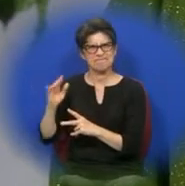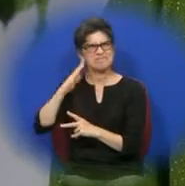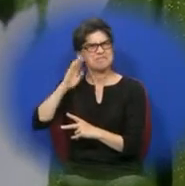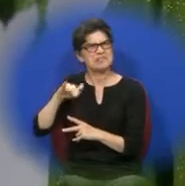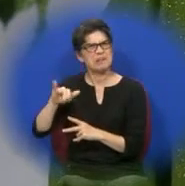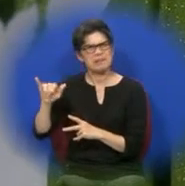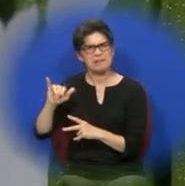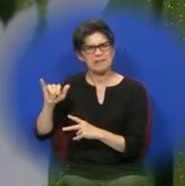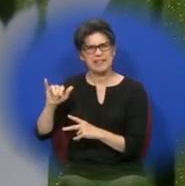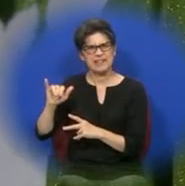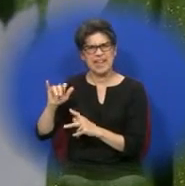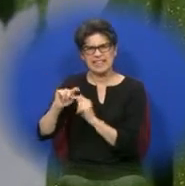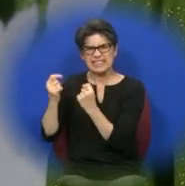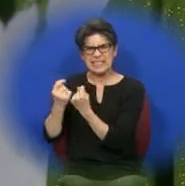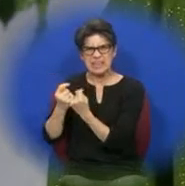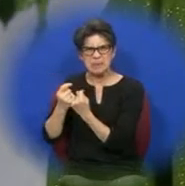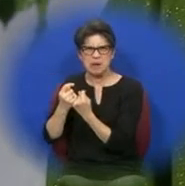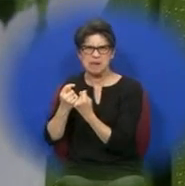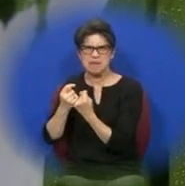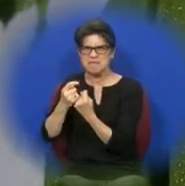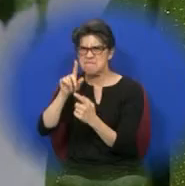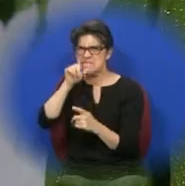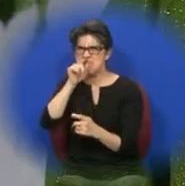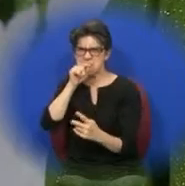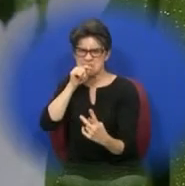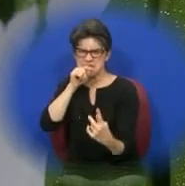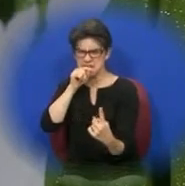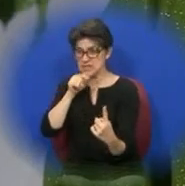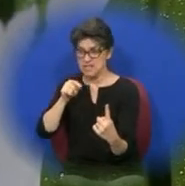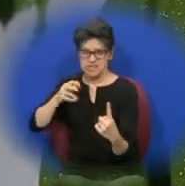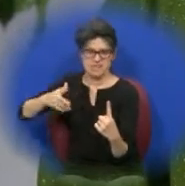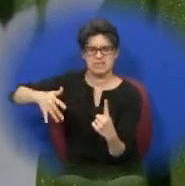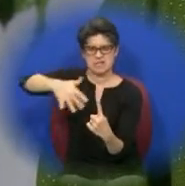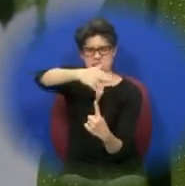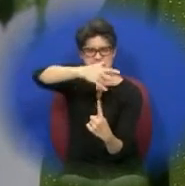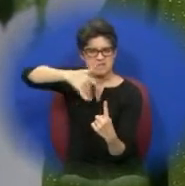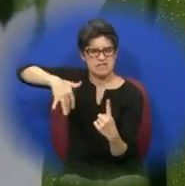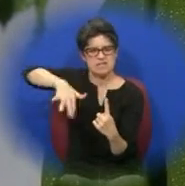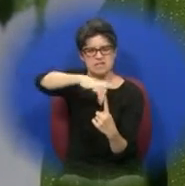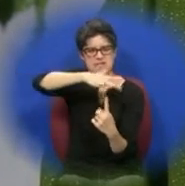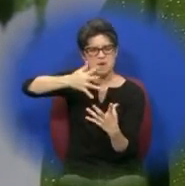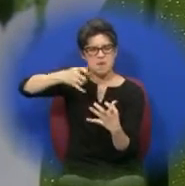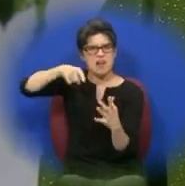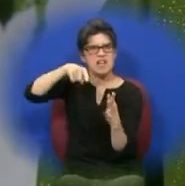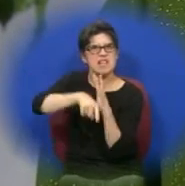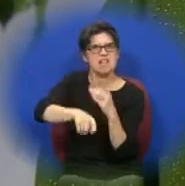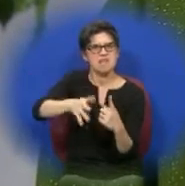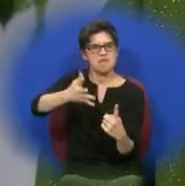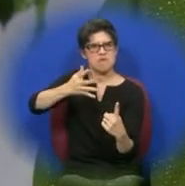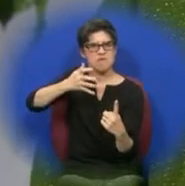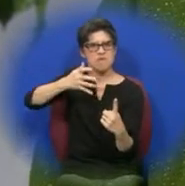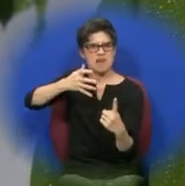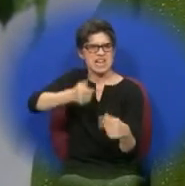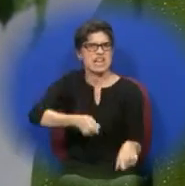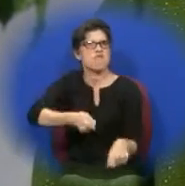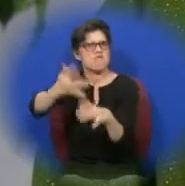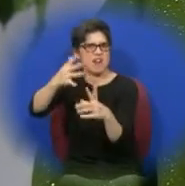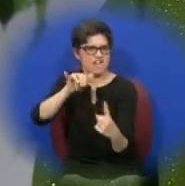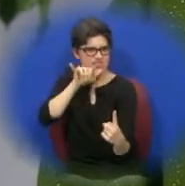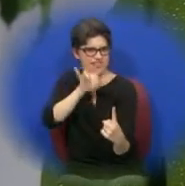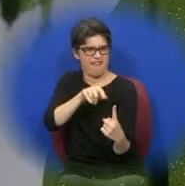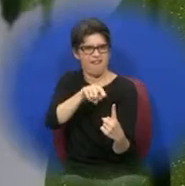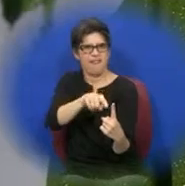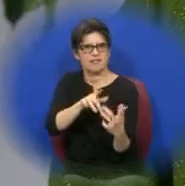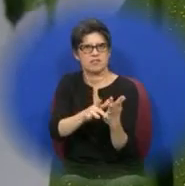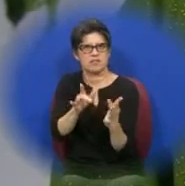like a whole team of buzzards ready to hone in for the last kill and for to be able to do away with this